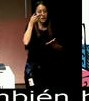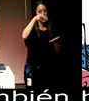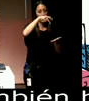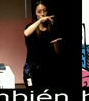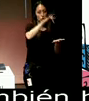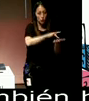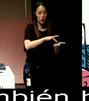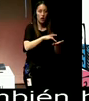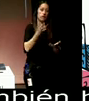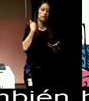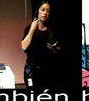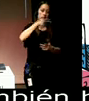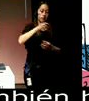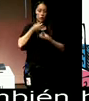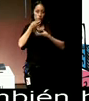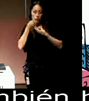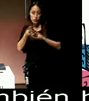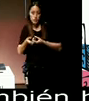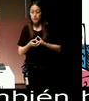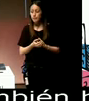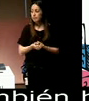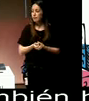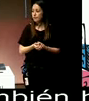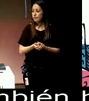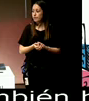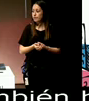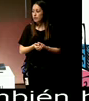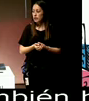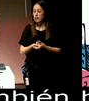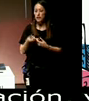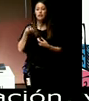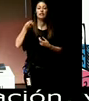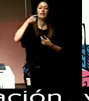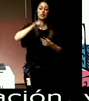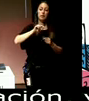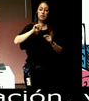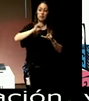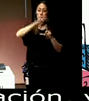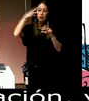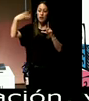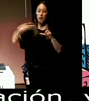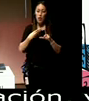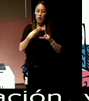I will talk about open data just afterward.